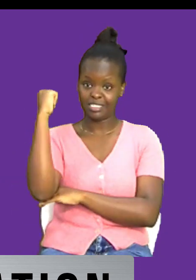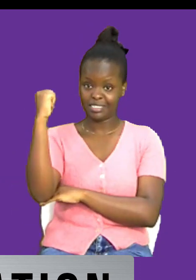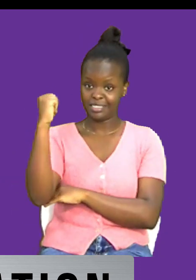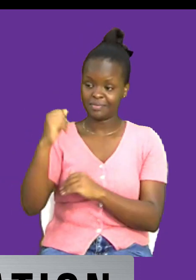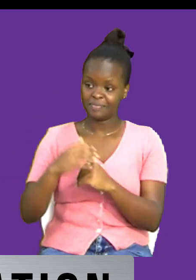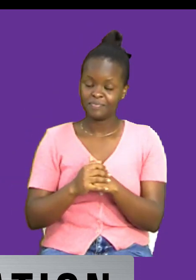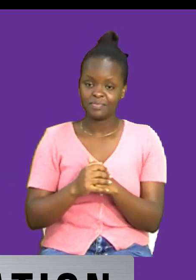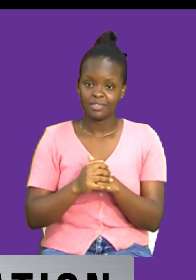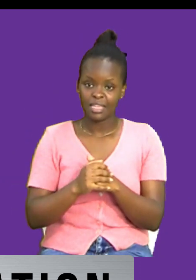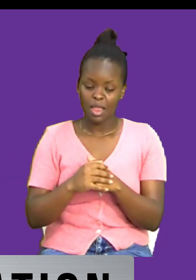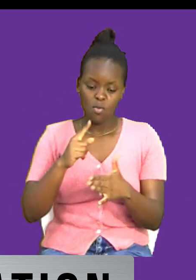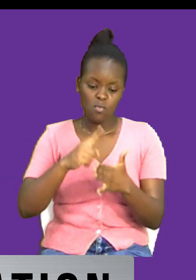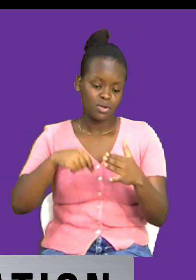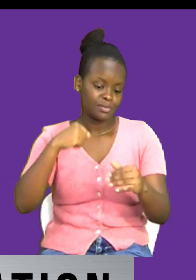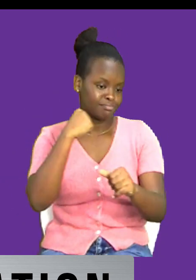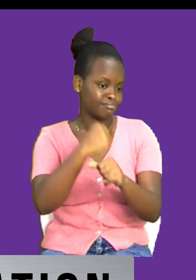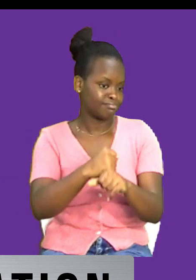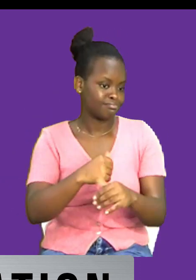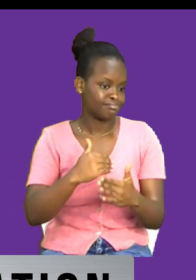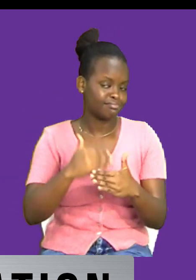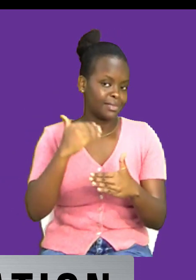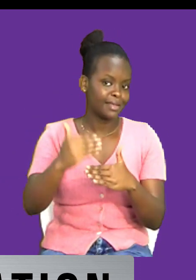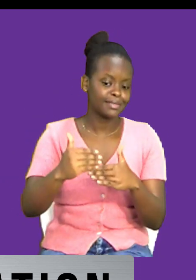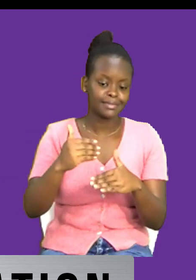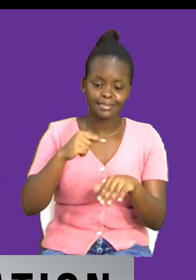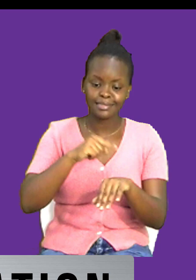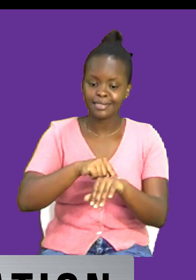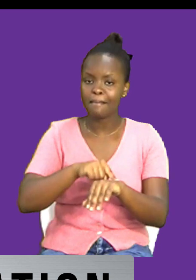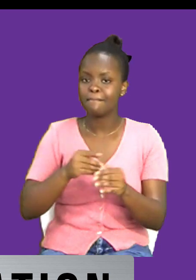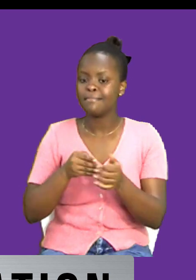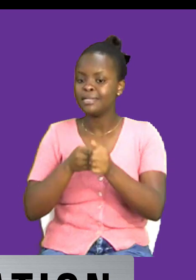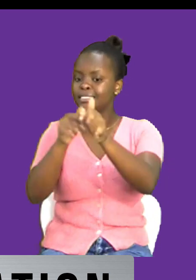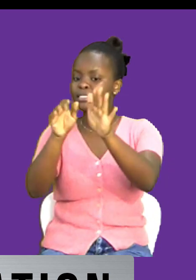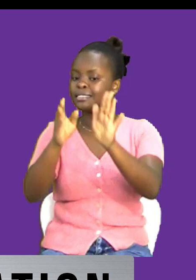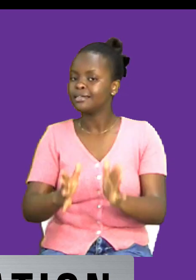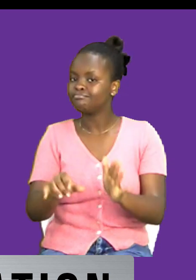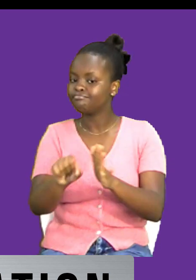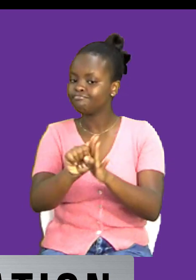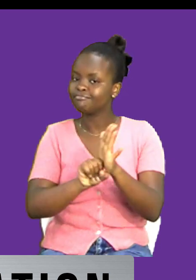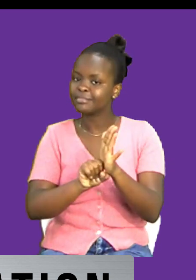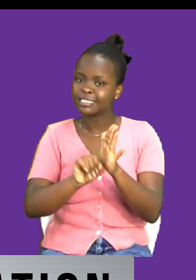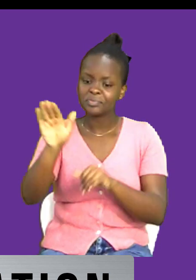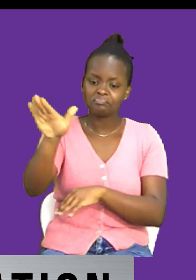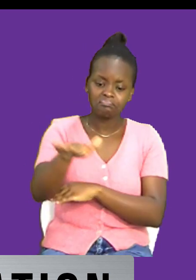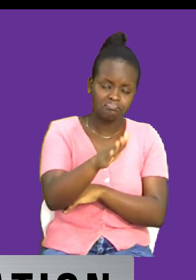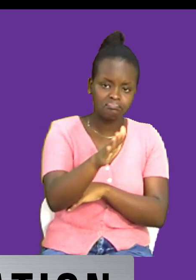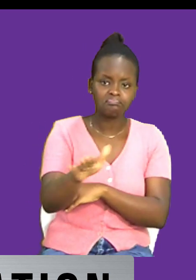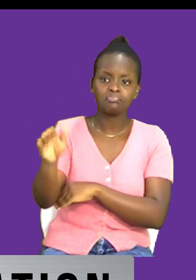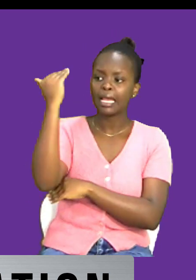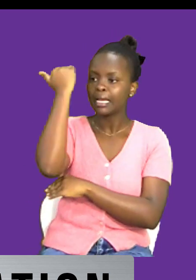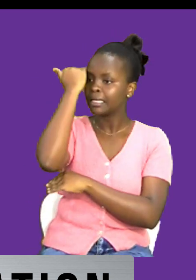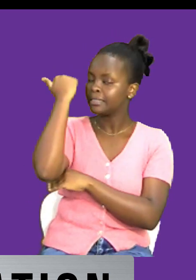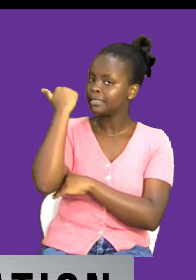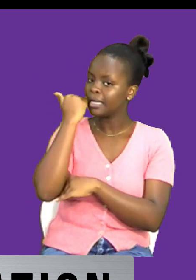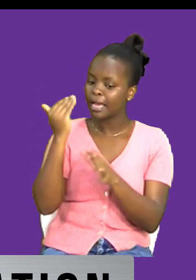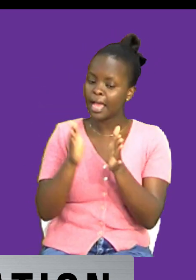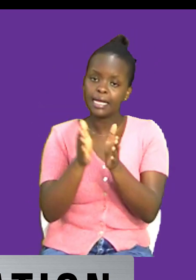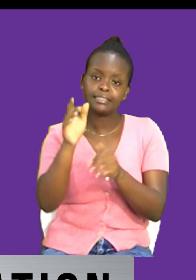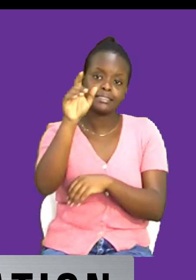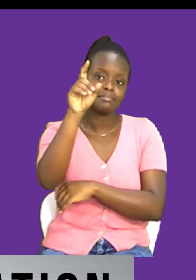do when our leaderships, legislature, judiciary, and